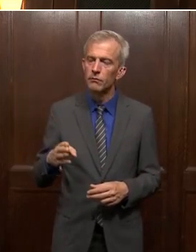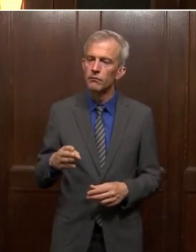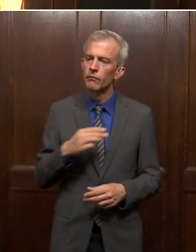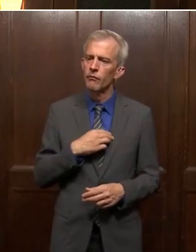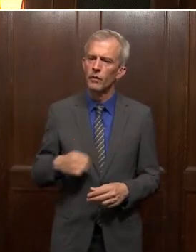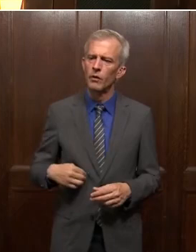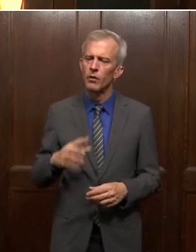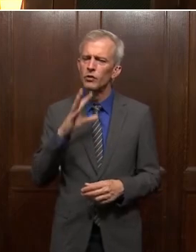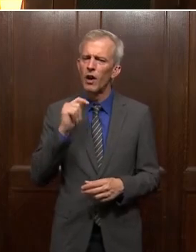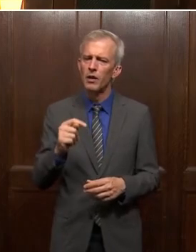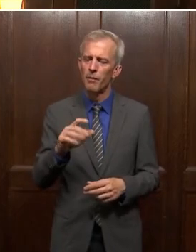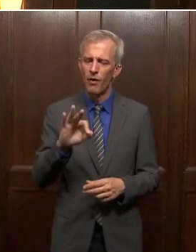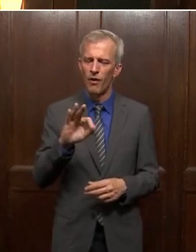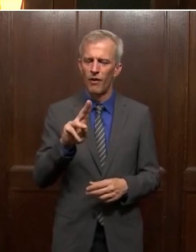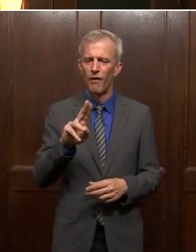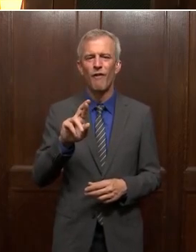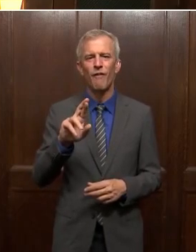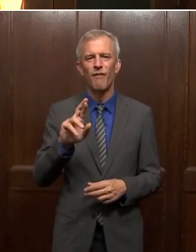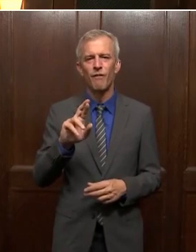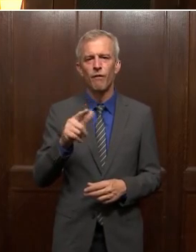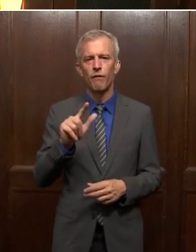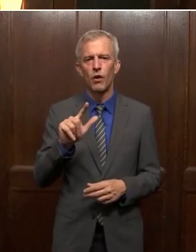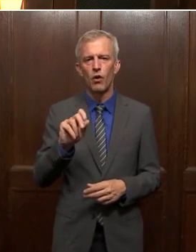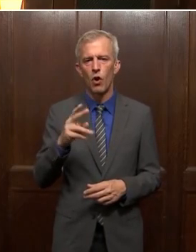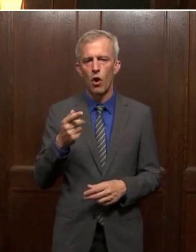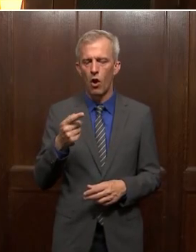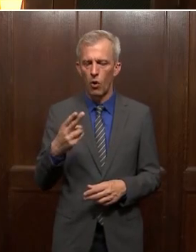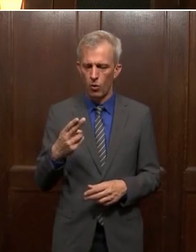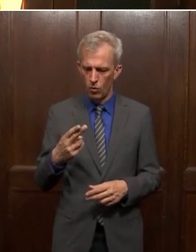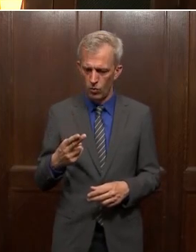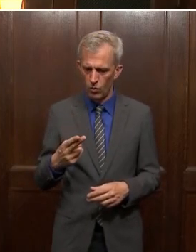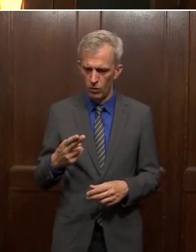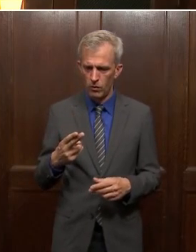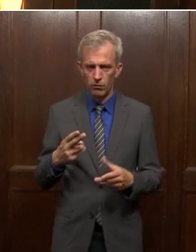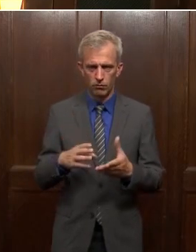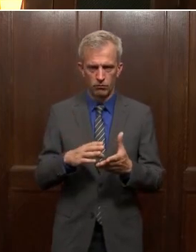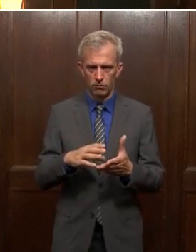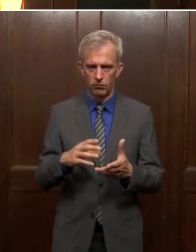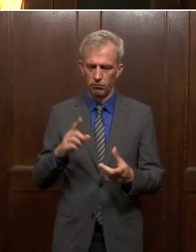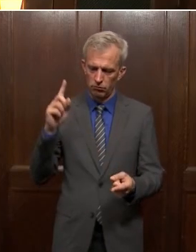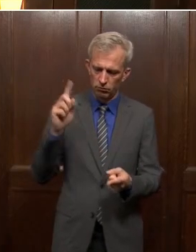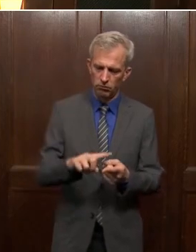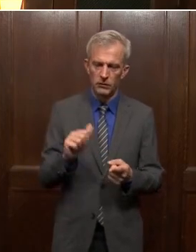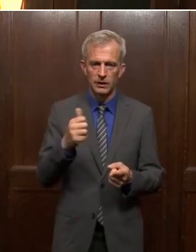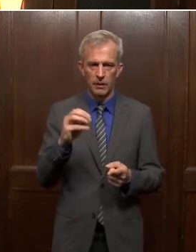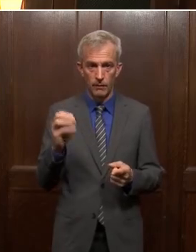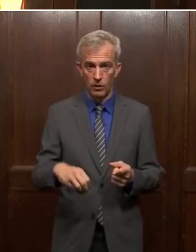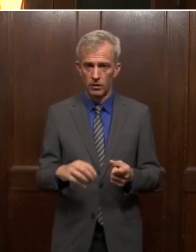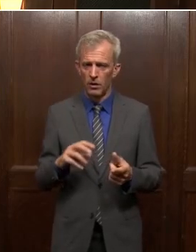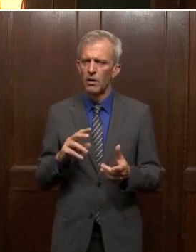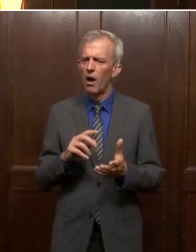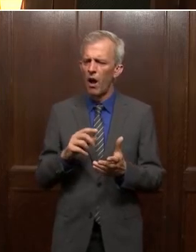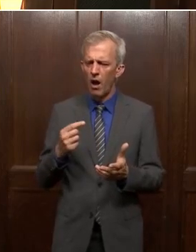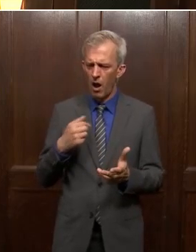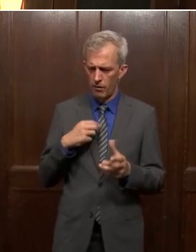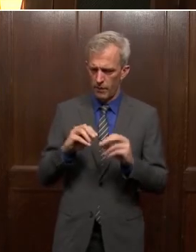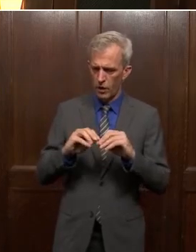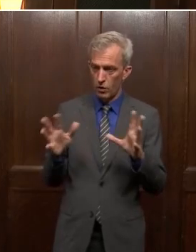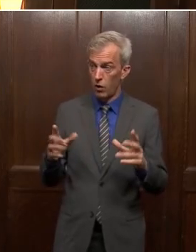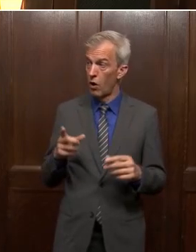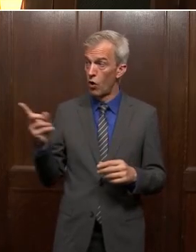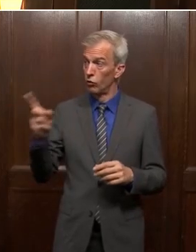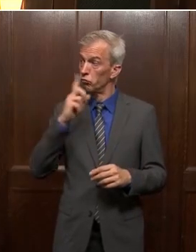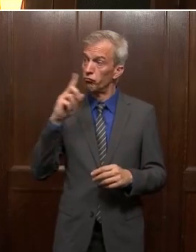of the furloughs, could you explain, and I want to make sure I have this correct, are you imposing furloughs as opposed to negotiating them? Correct. And if